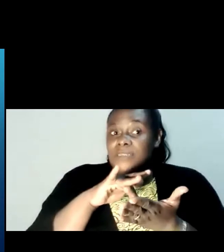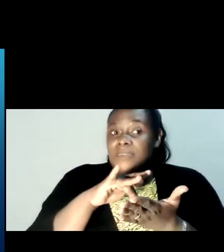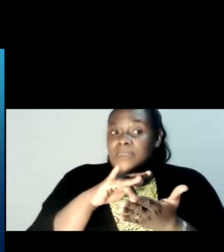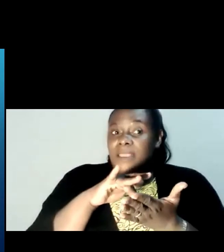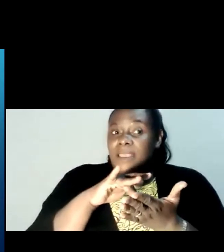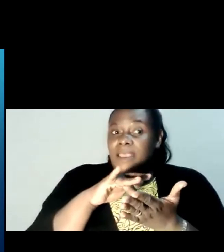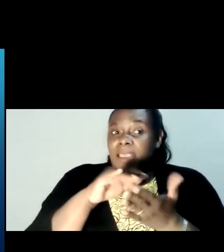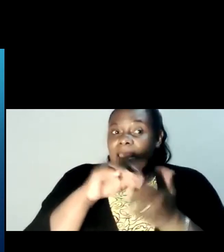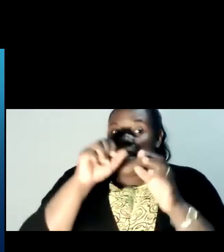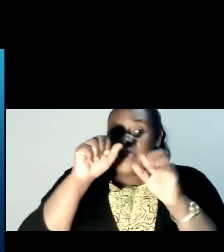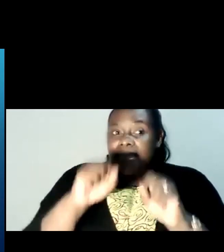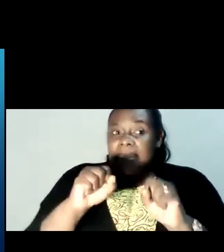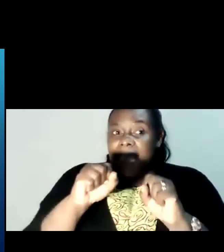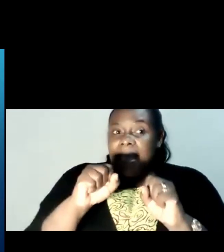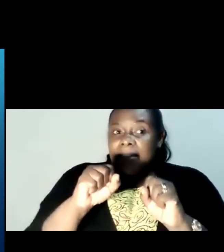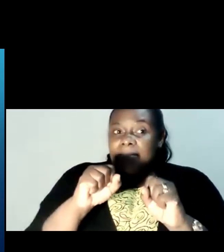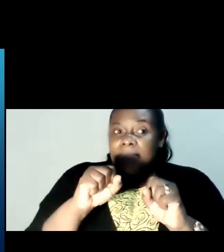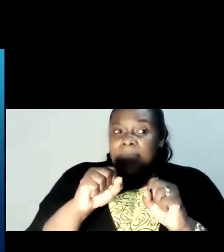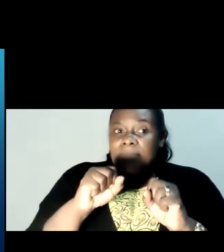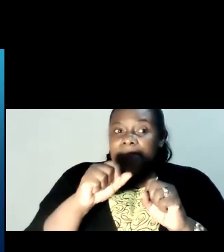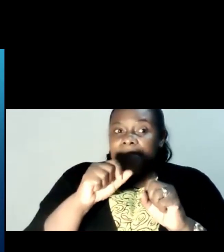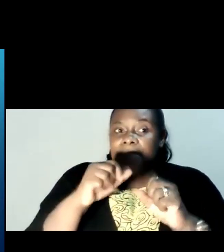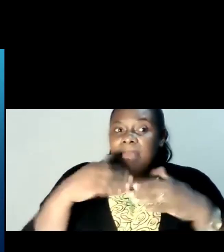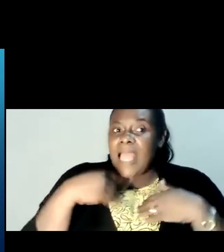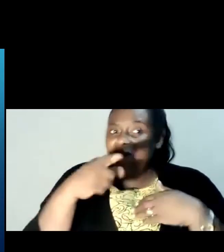also something to take into consideration.